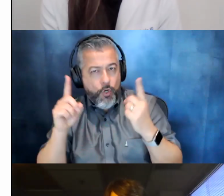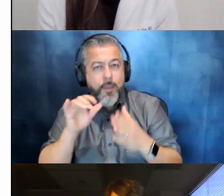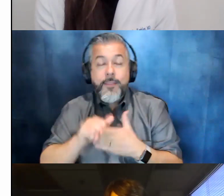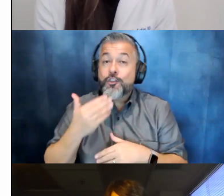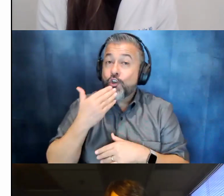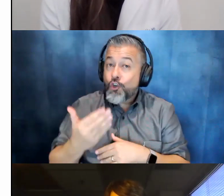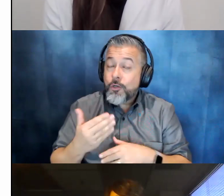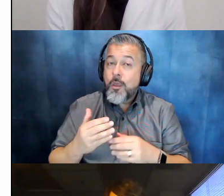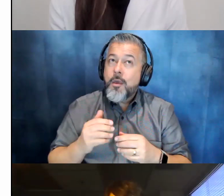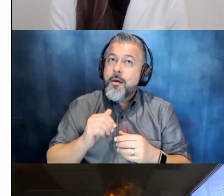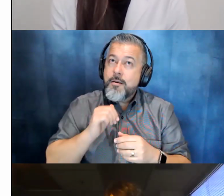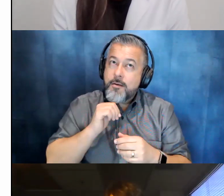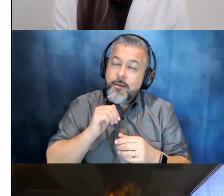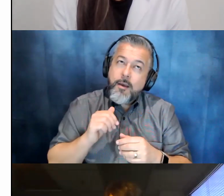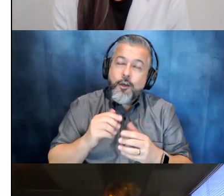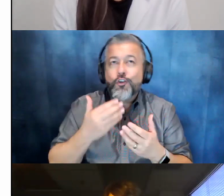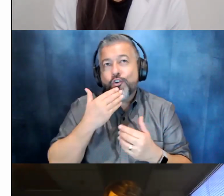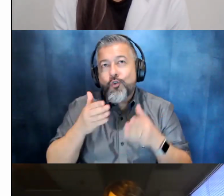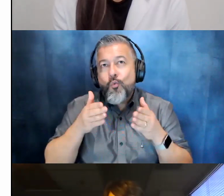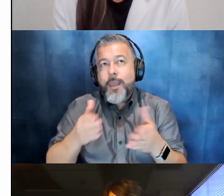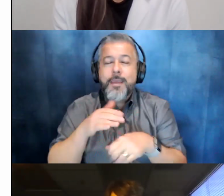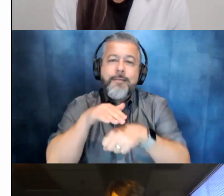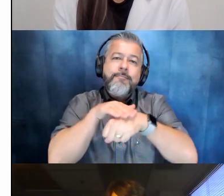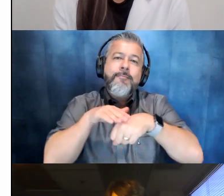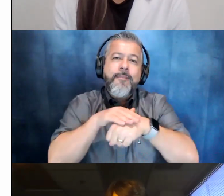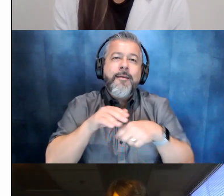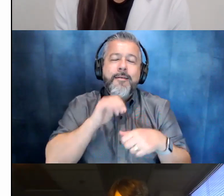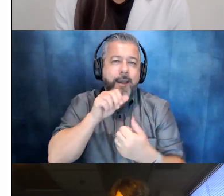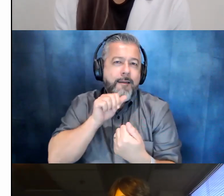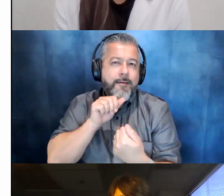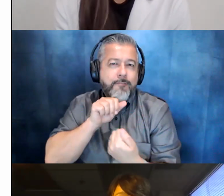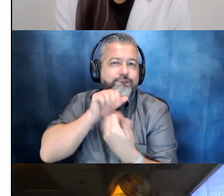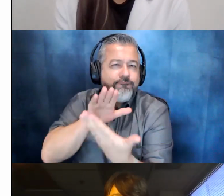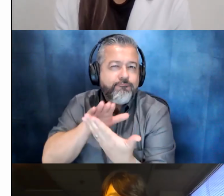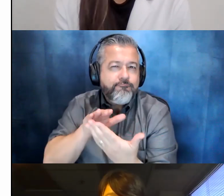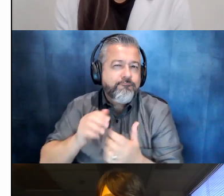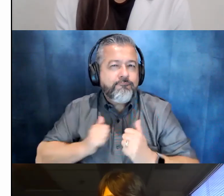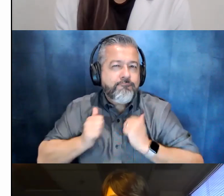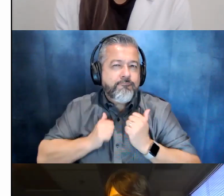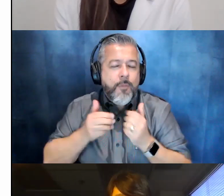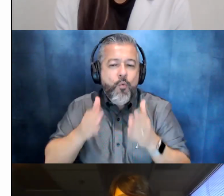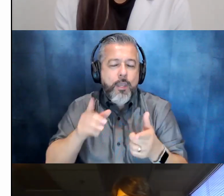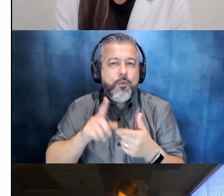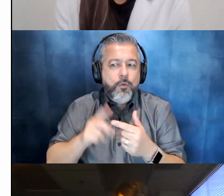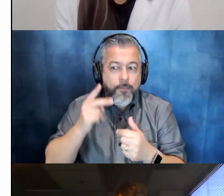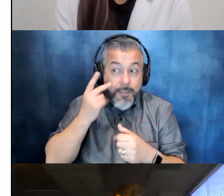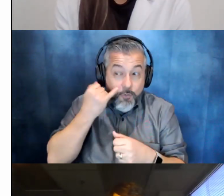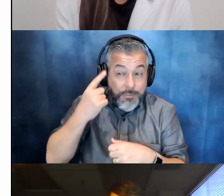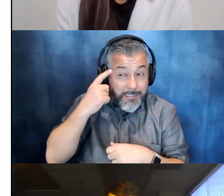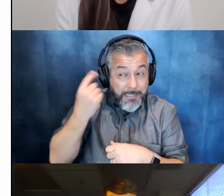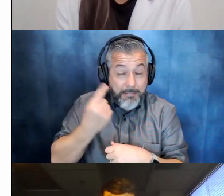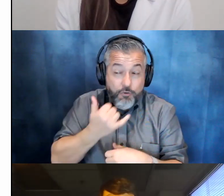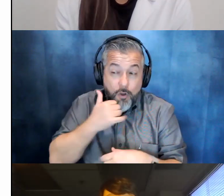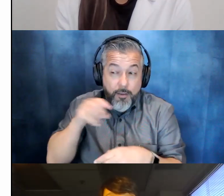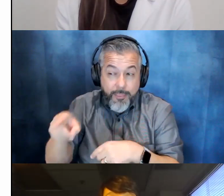non-invasive, non-sort of adversarial way to address a situation that you see unfolding in a facility.